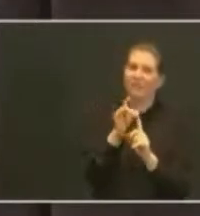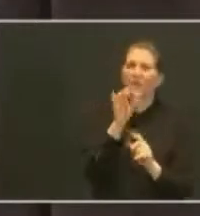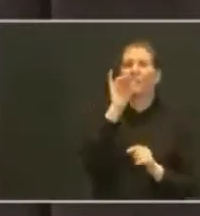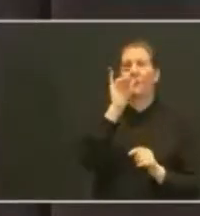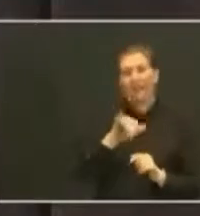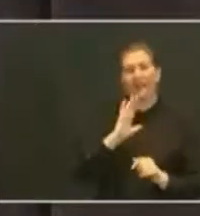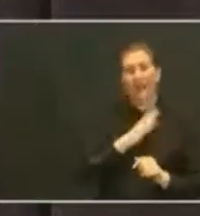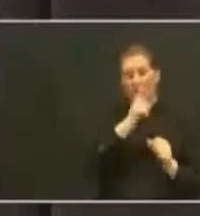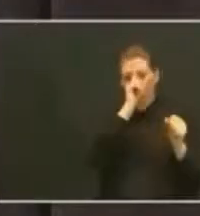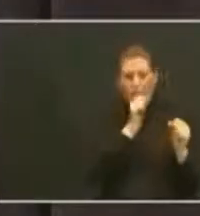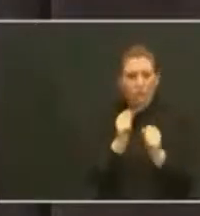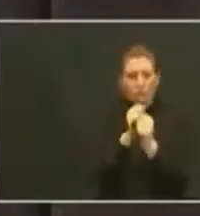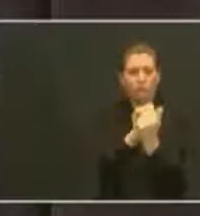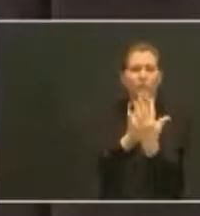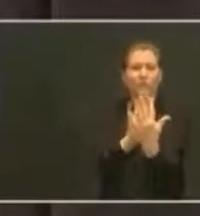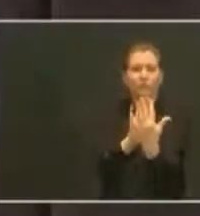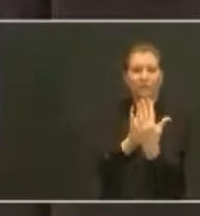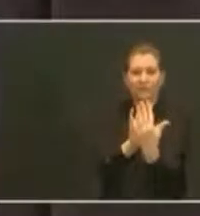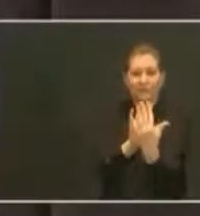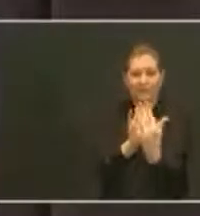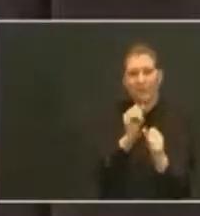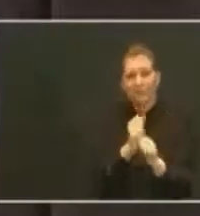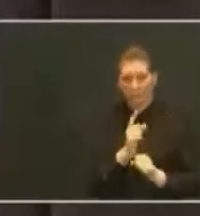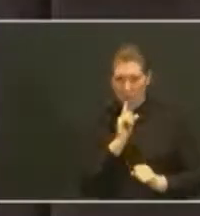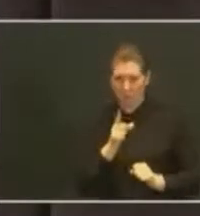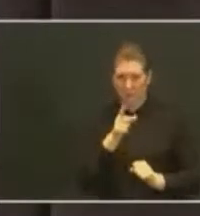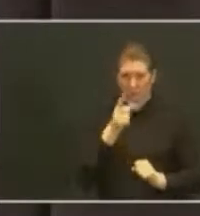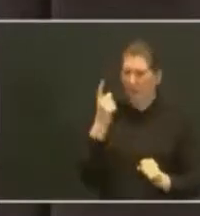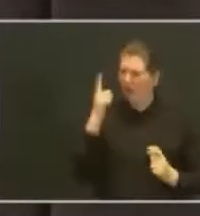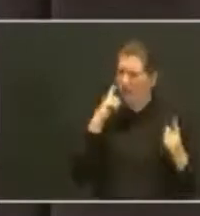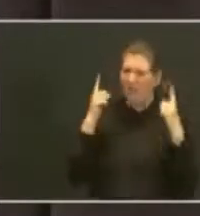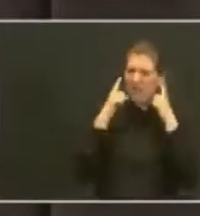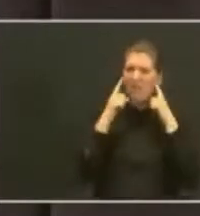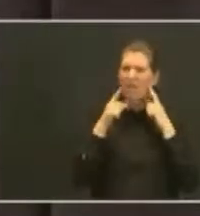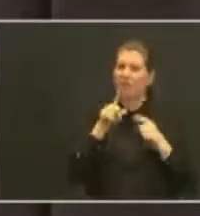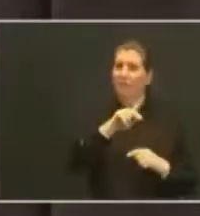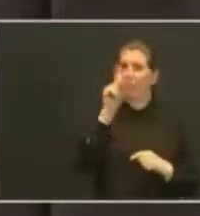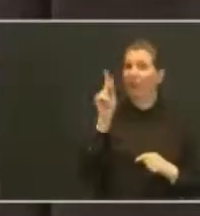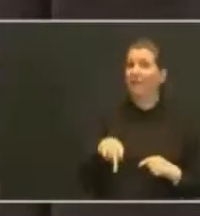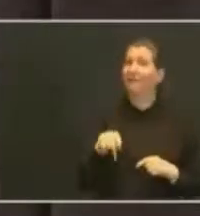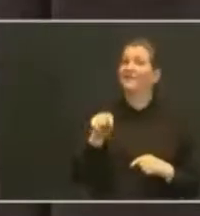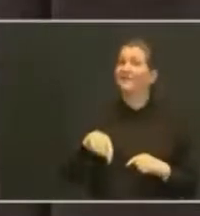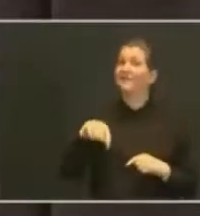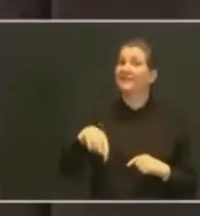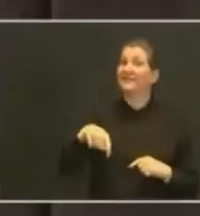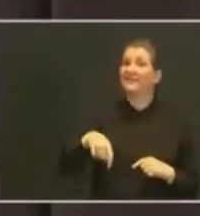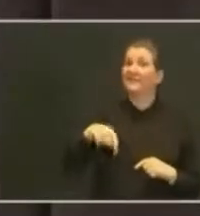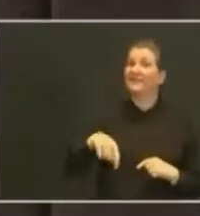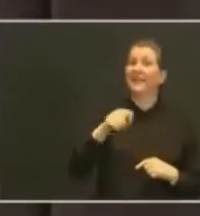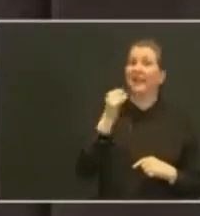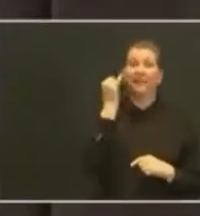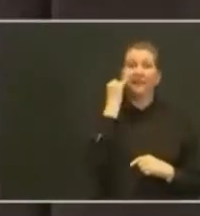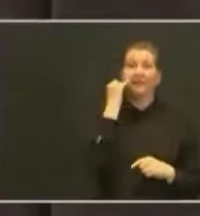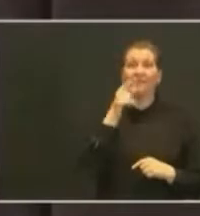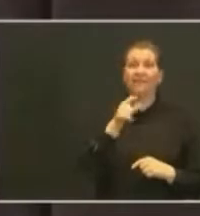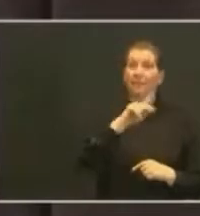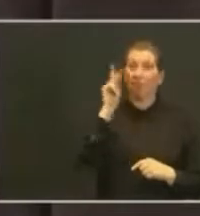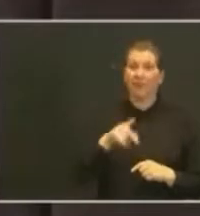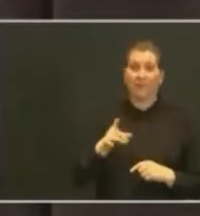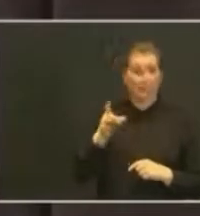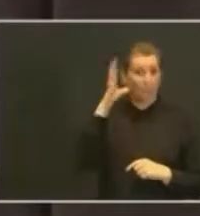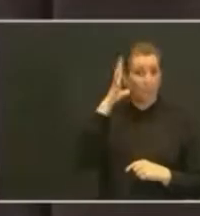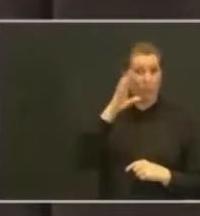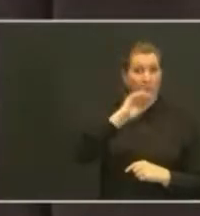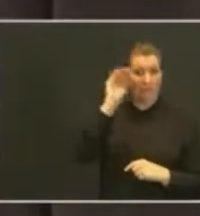get them vaccinated. So that might be some of what you're hearing in Providence if it's one of those zip codes that we have planned